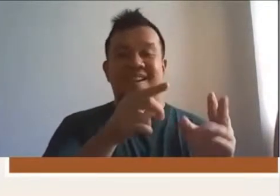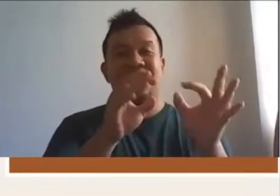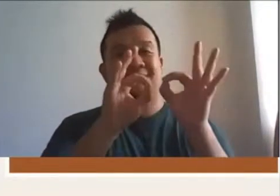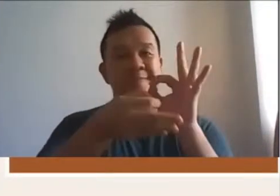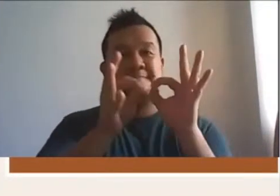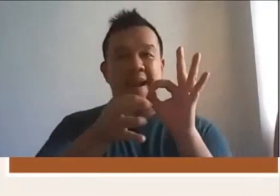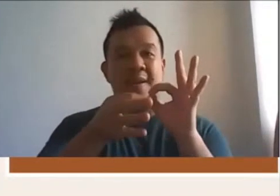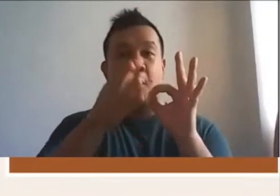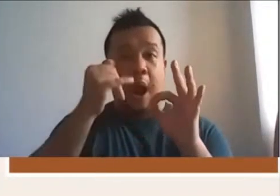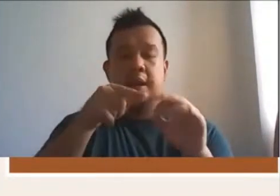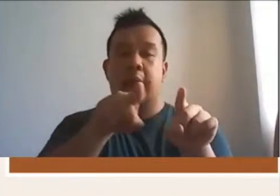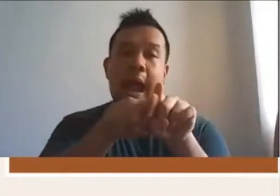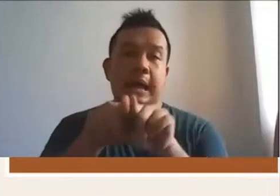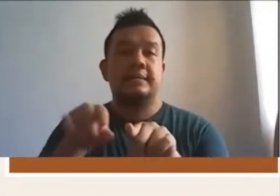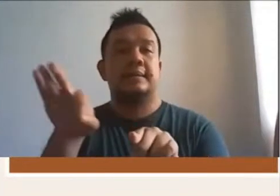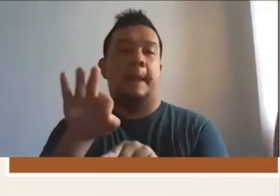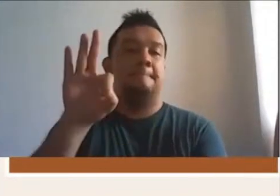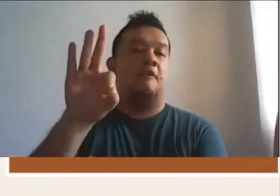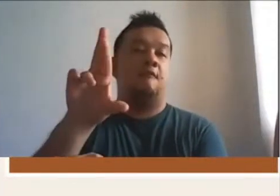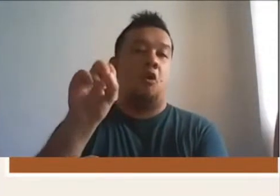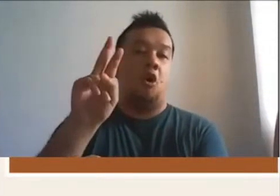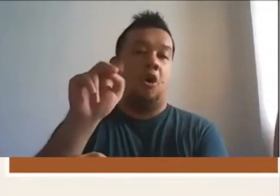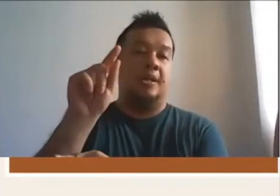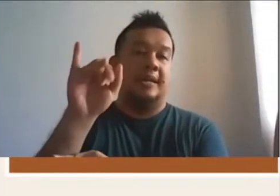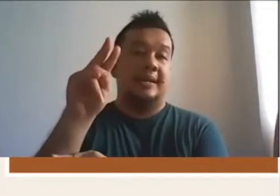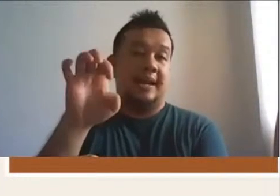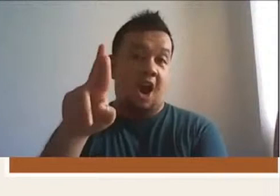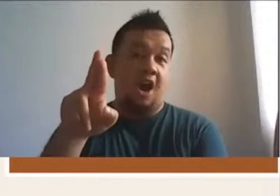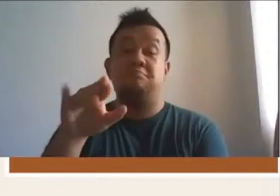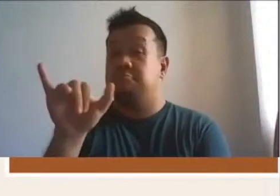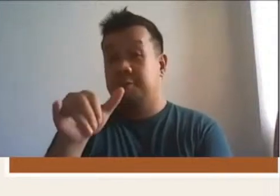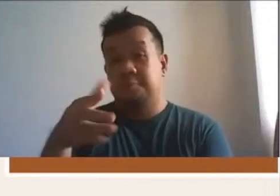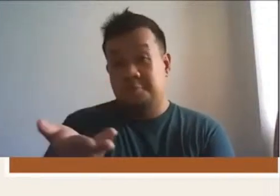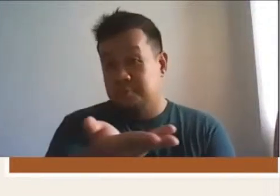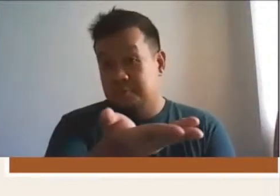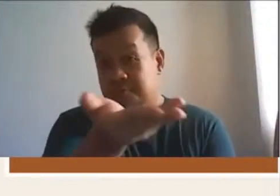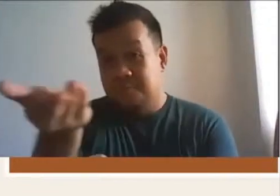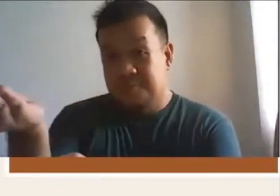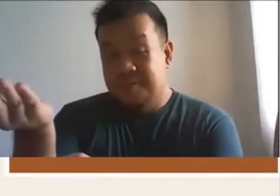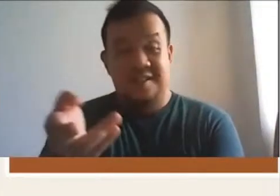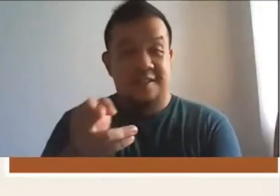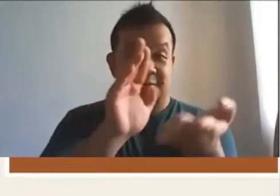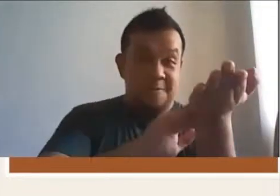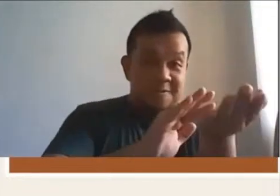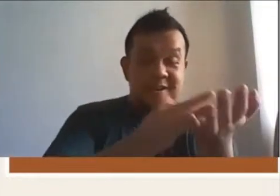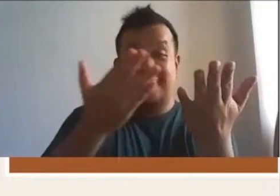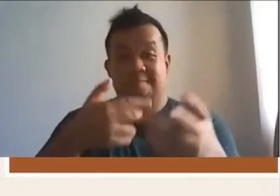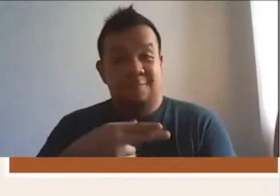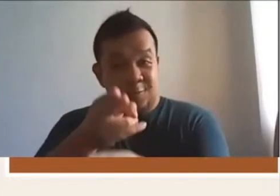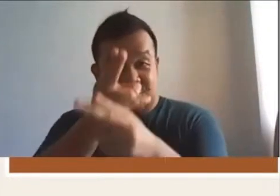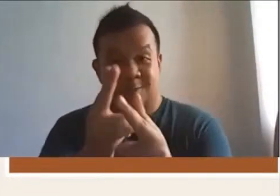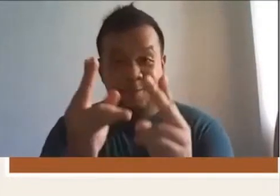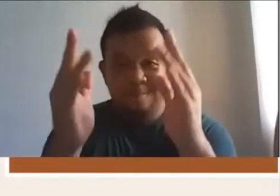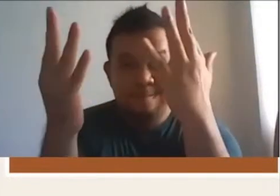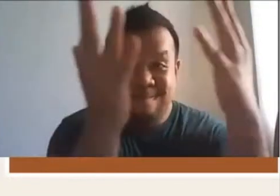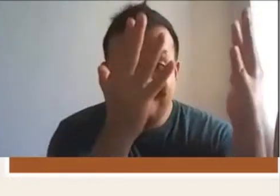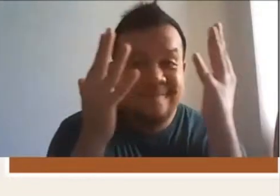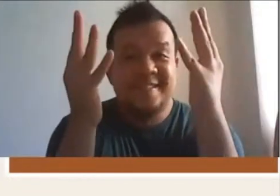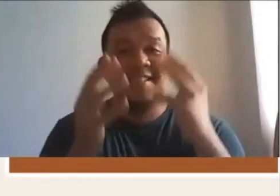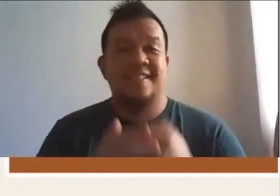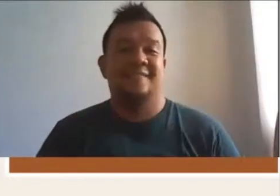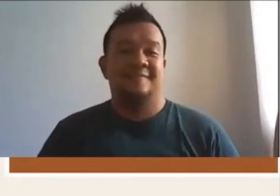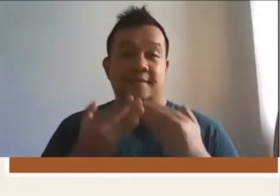frontliners, we consider them as our frontliners because we really thank them for their service in times of need. So